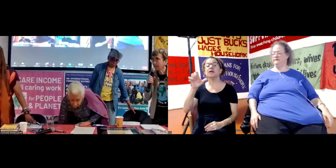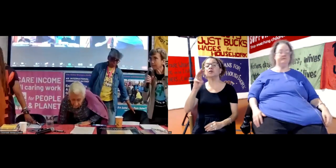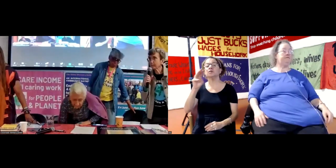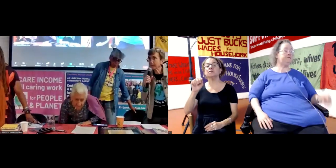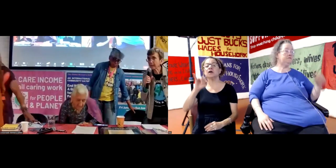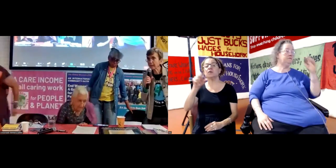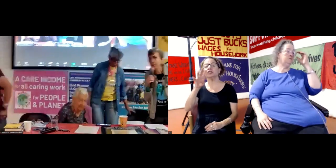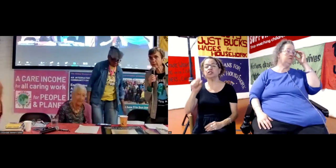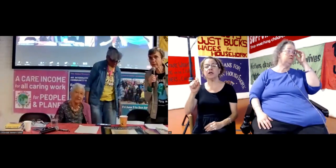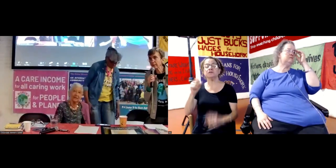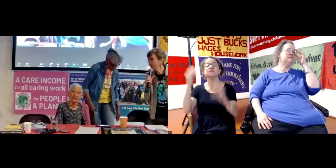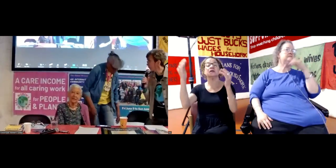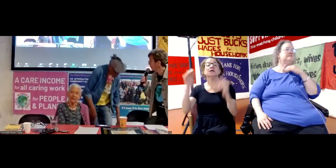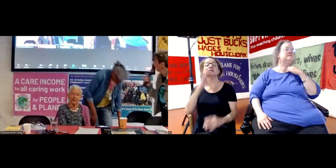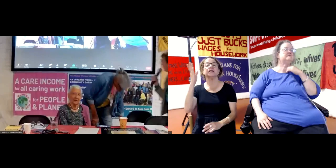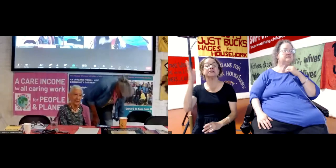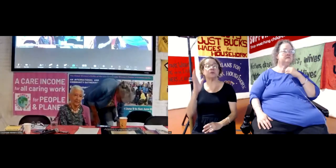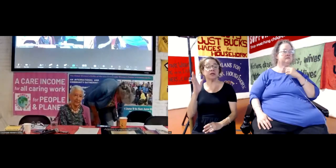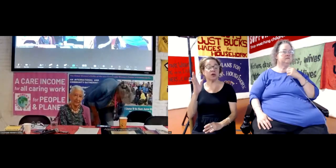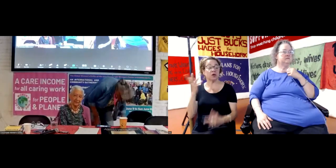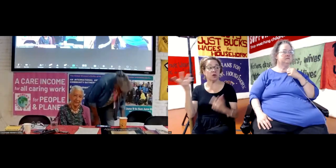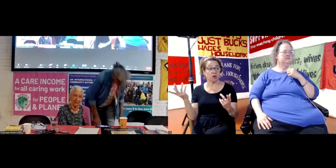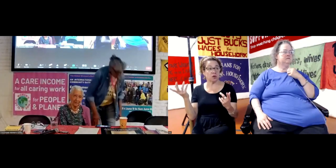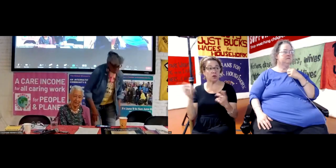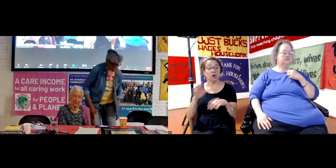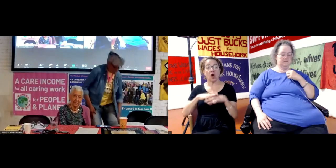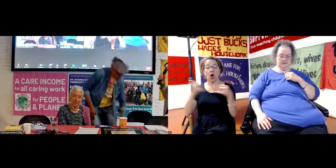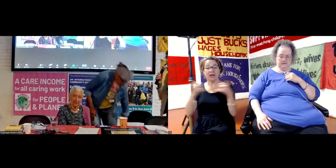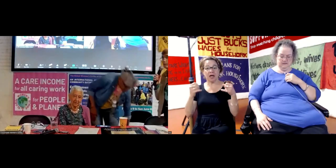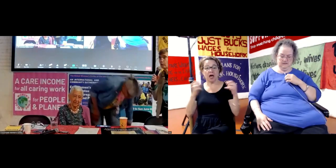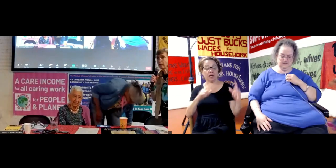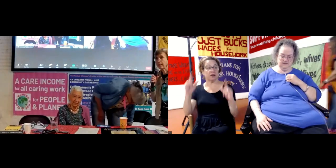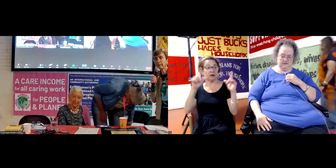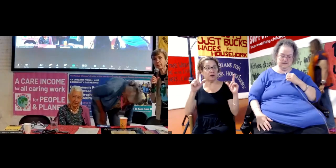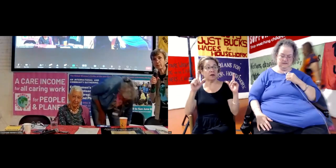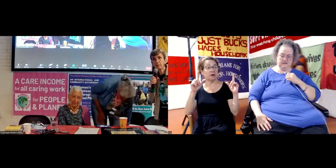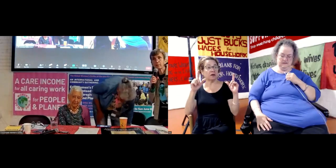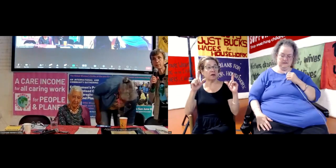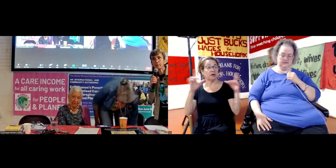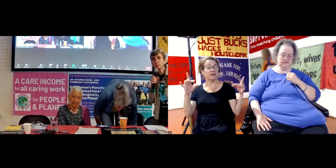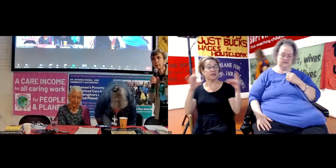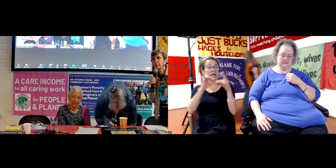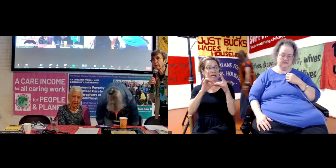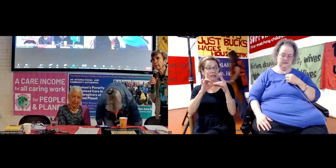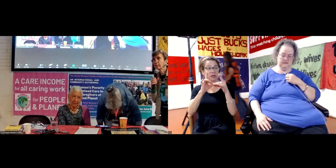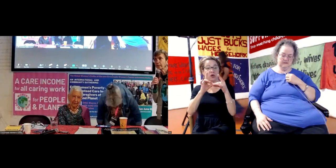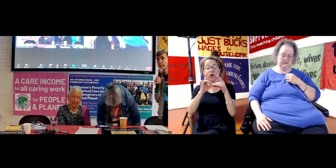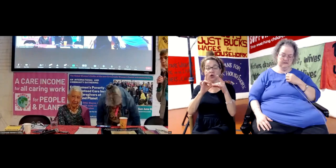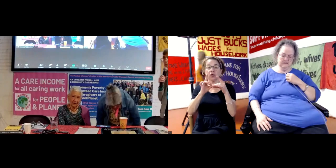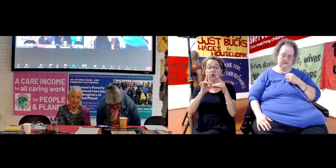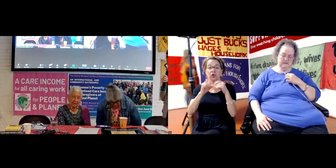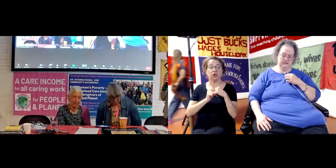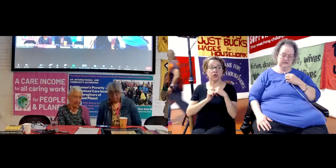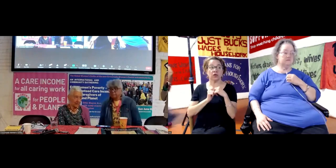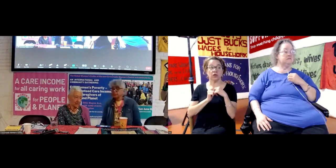Okay, our next speaker will be online. Now, can you connect? It's Swati in